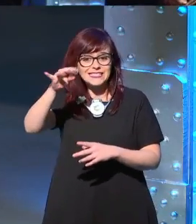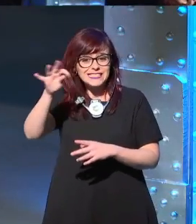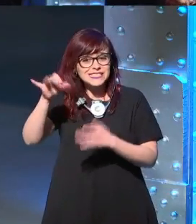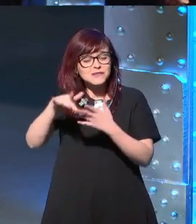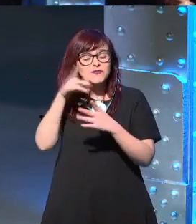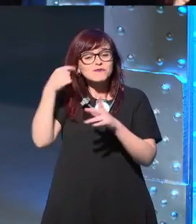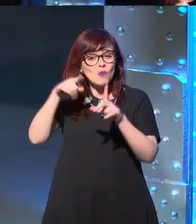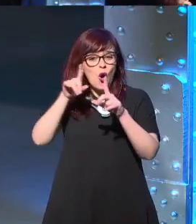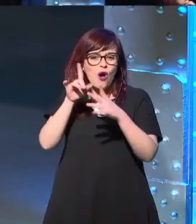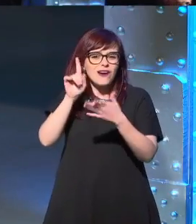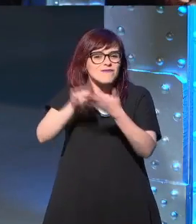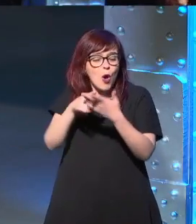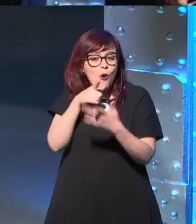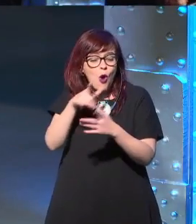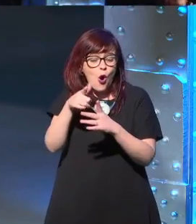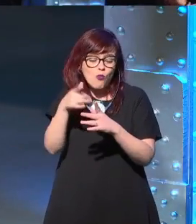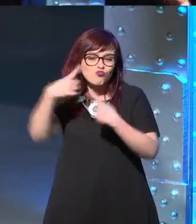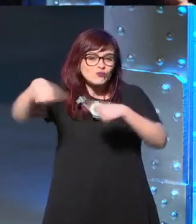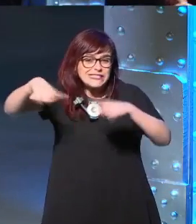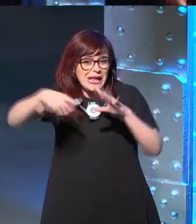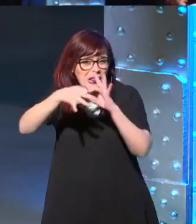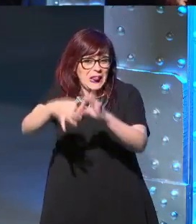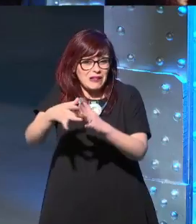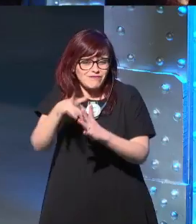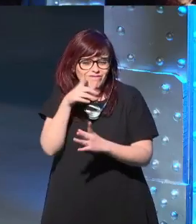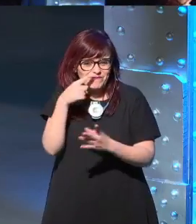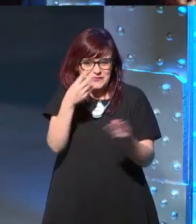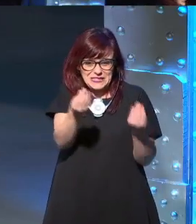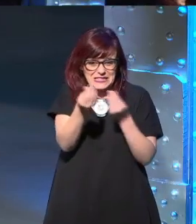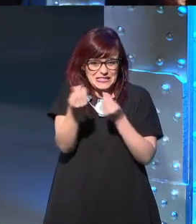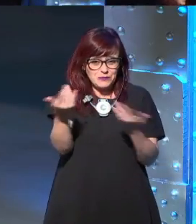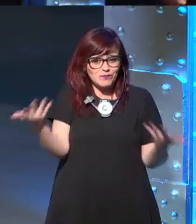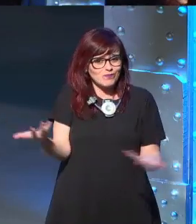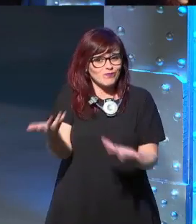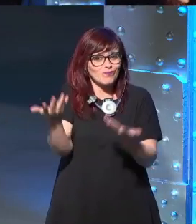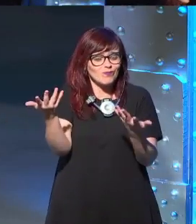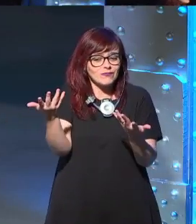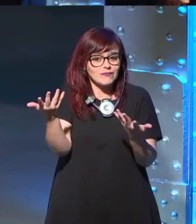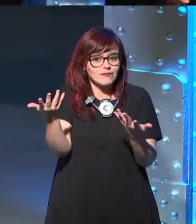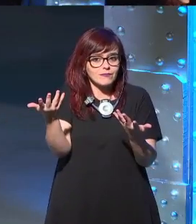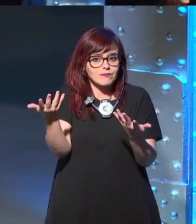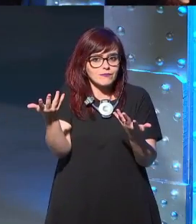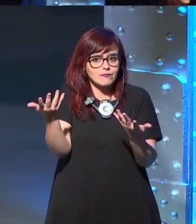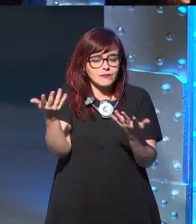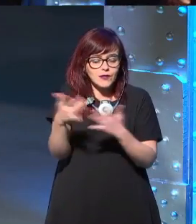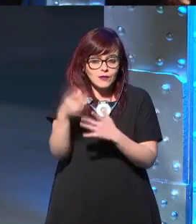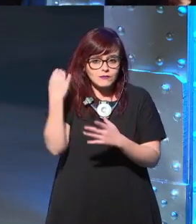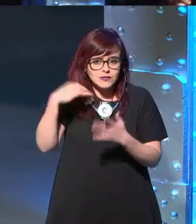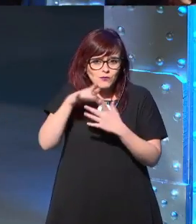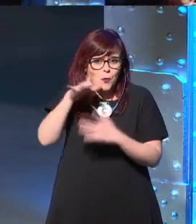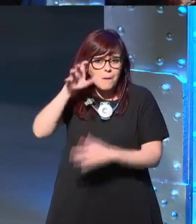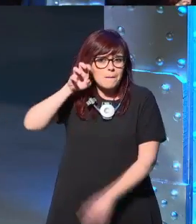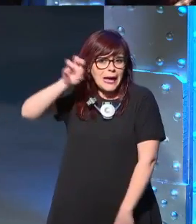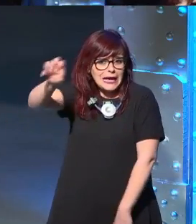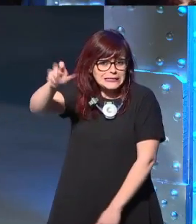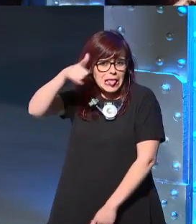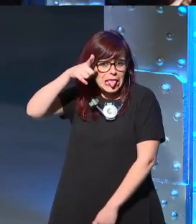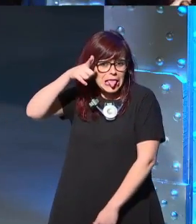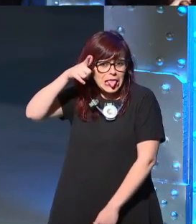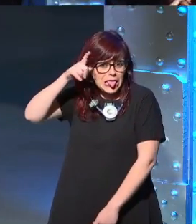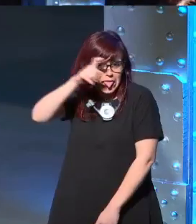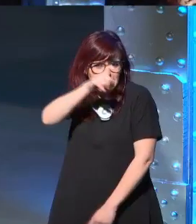get to your song. It looked like it had been designed in a basement in Uzbekistan. And this is what happens when you have no